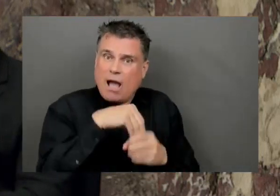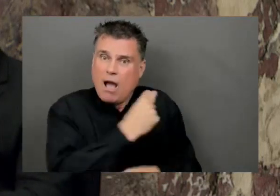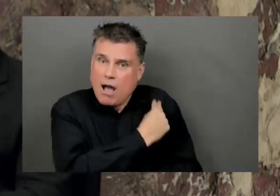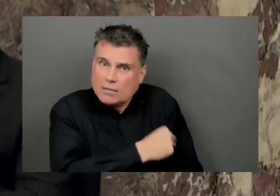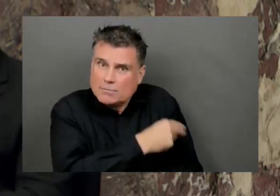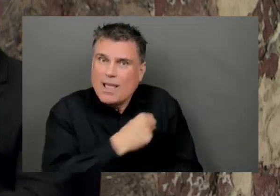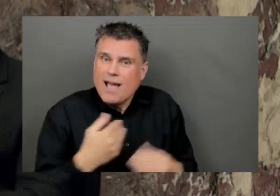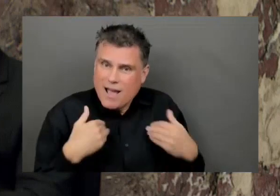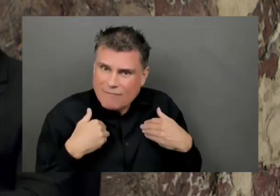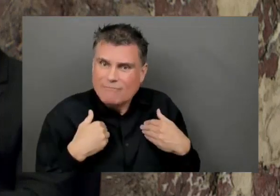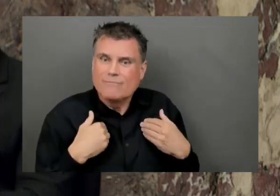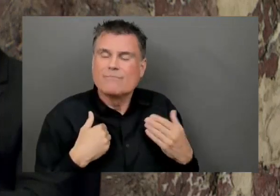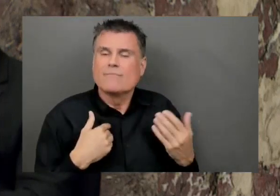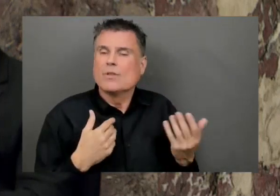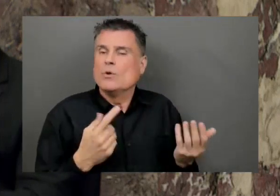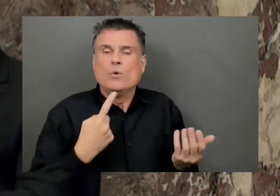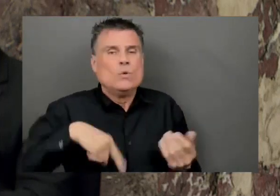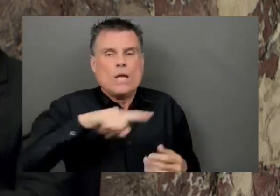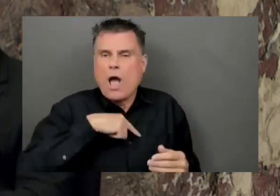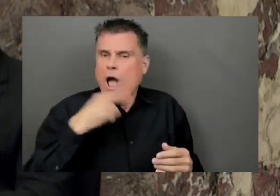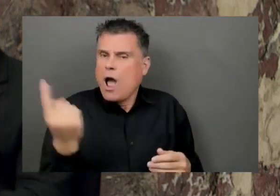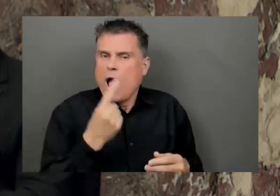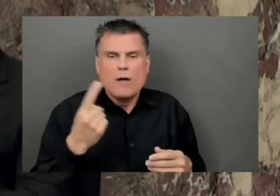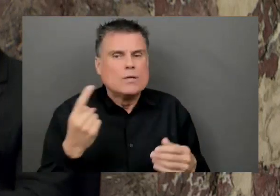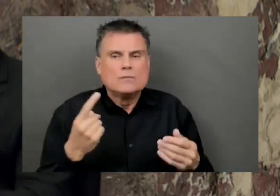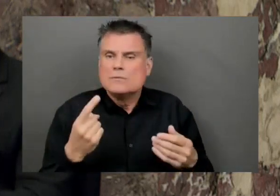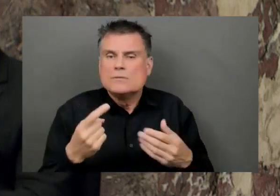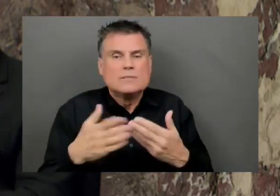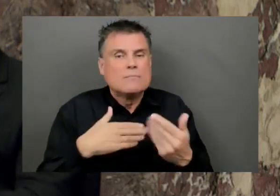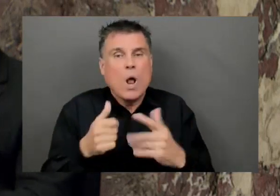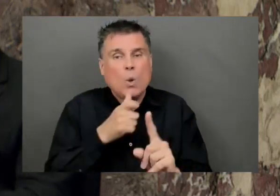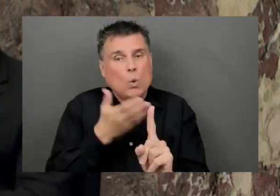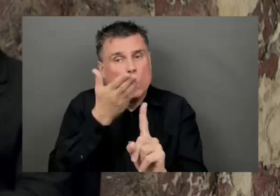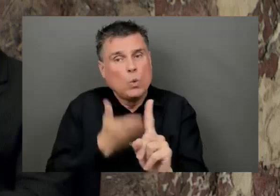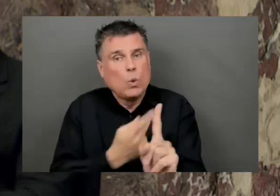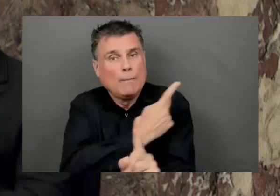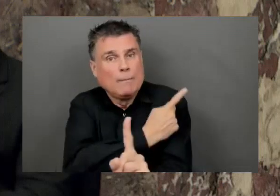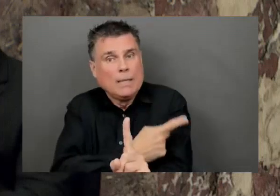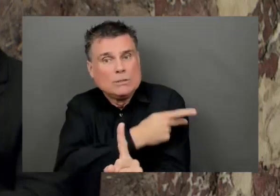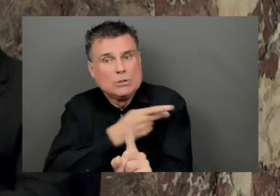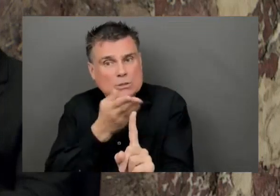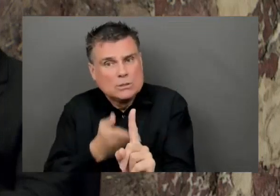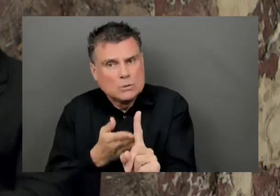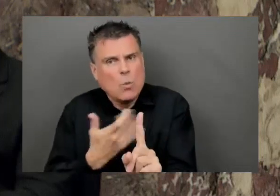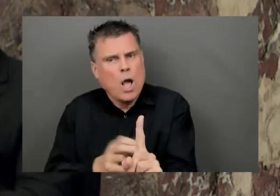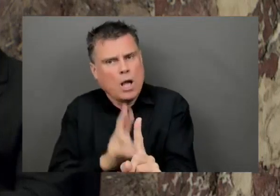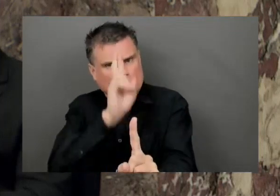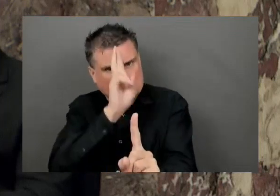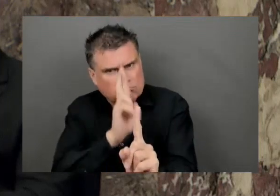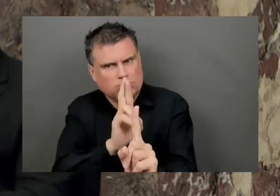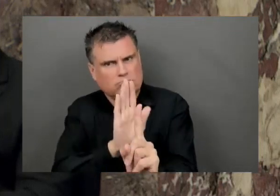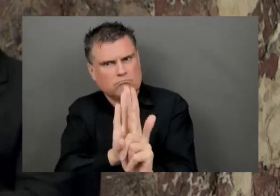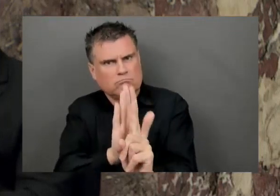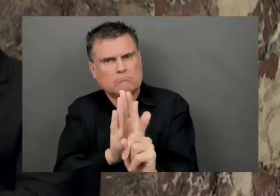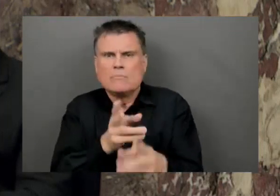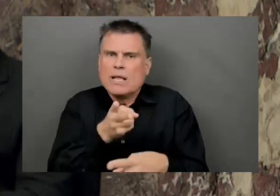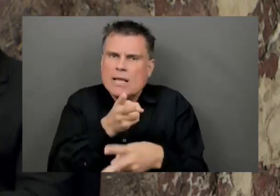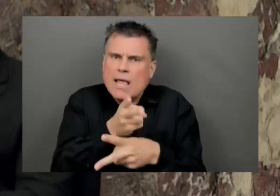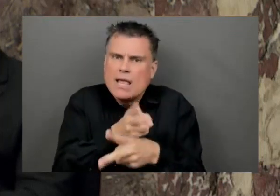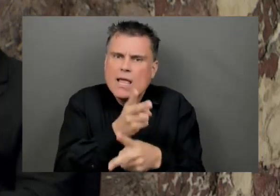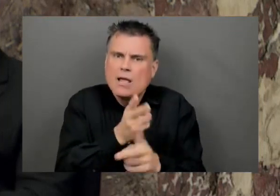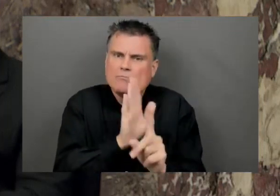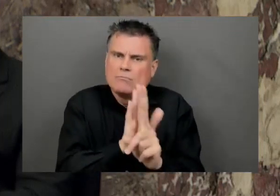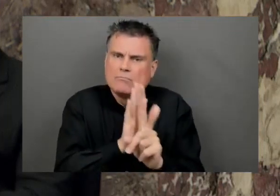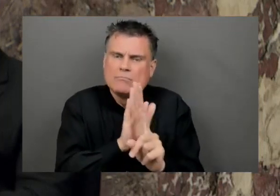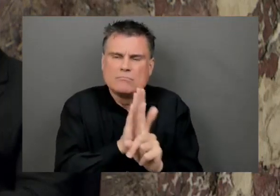their circumstances, with the greatest of respect possible, Honourable Speaker. This is what our acute